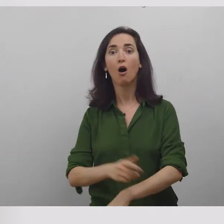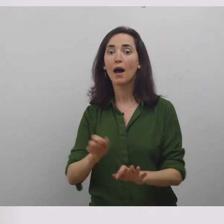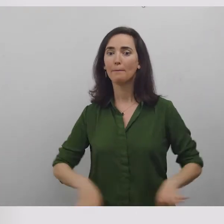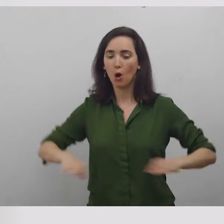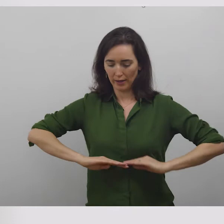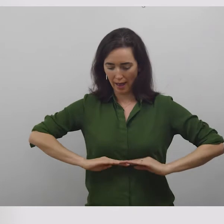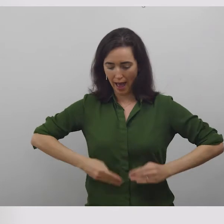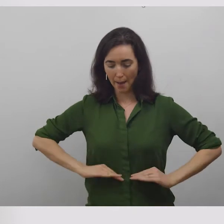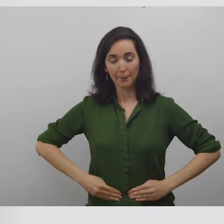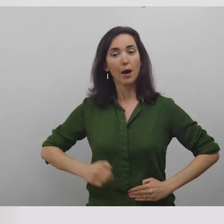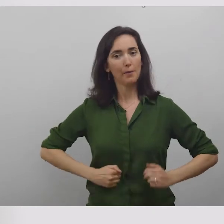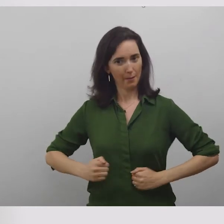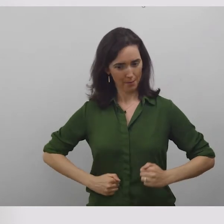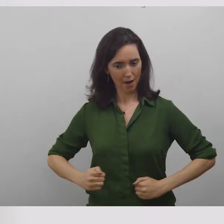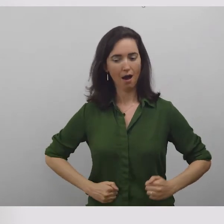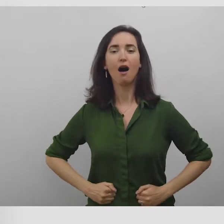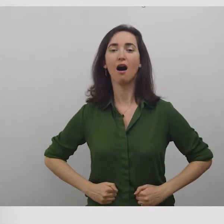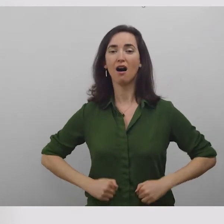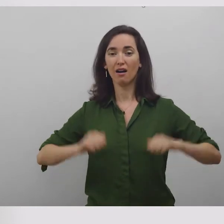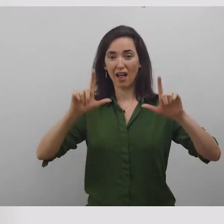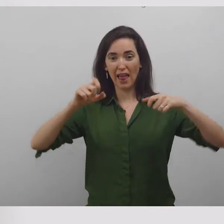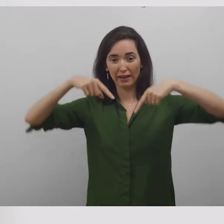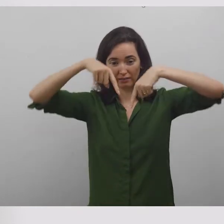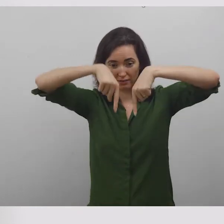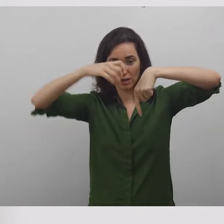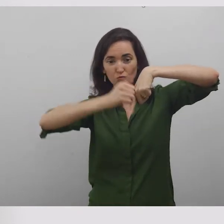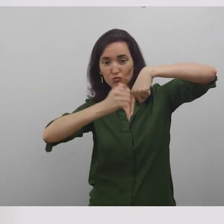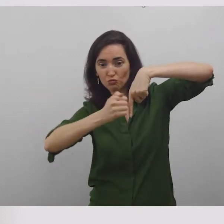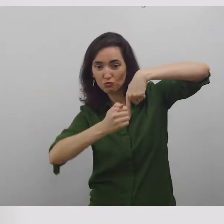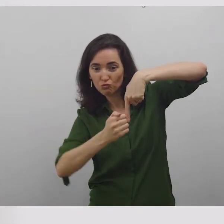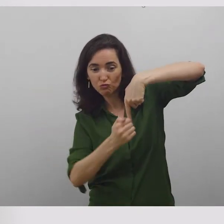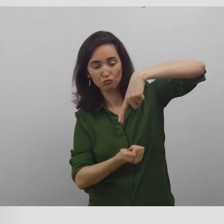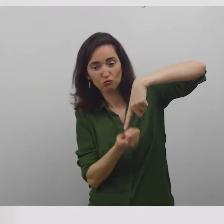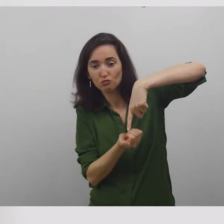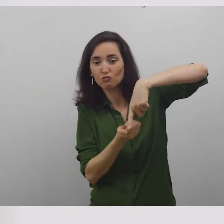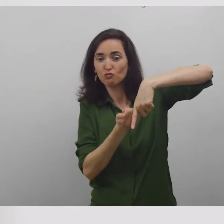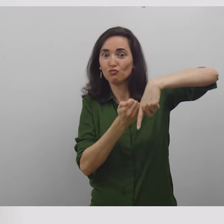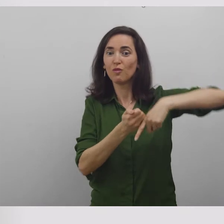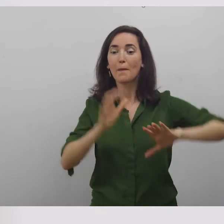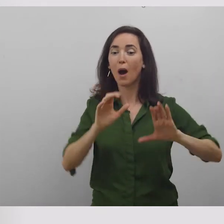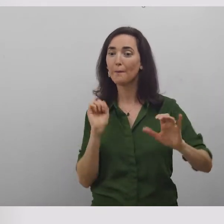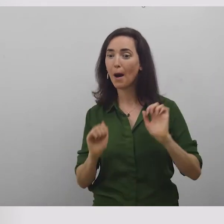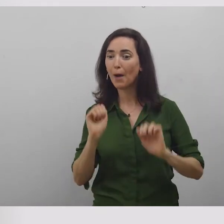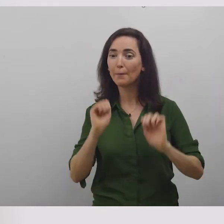We don't want to forget our abdomen, our thighs, our legs,